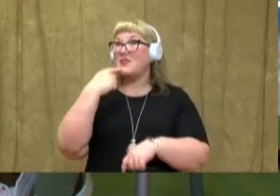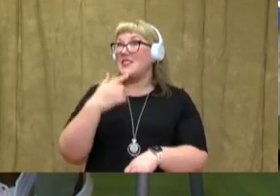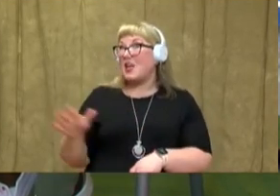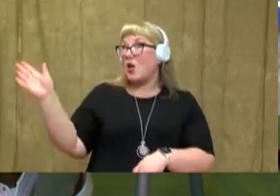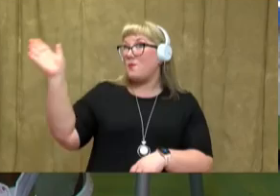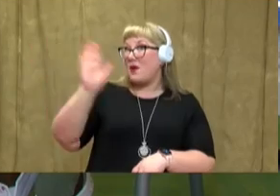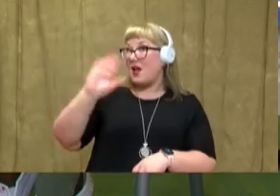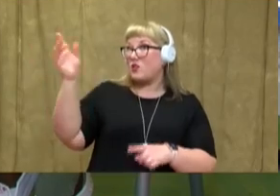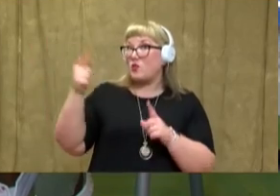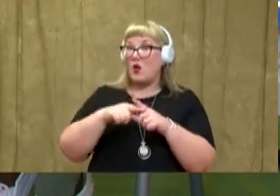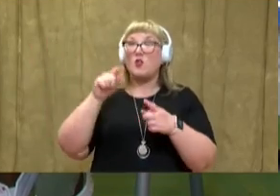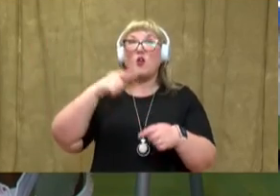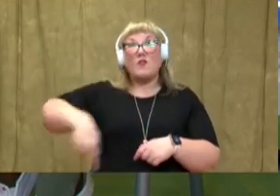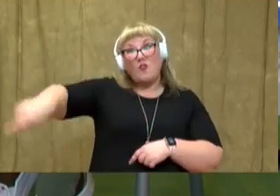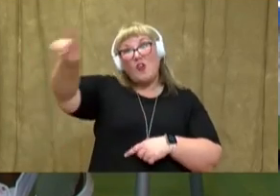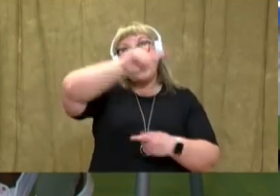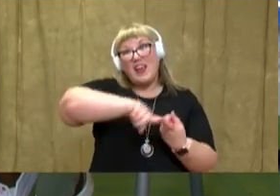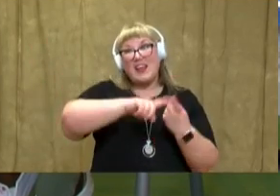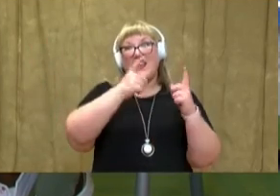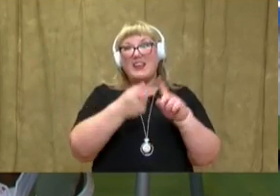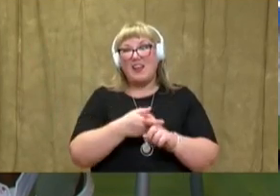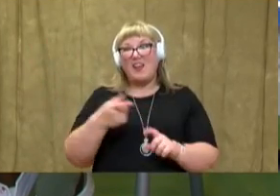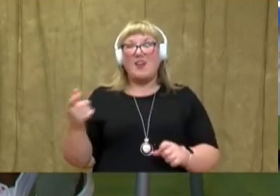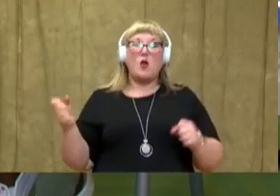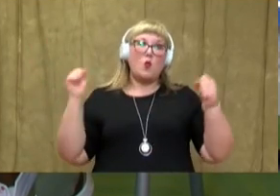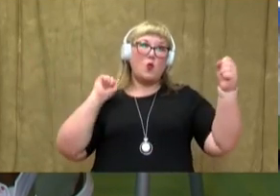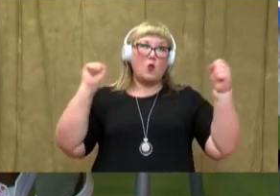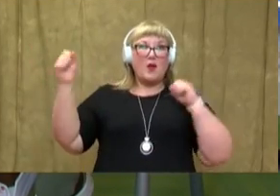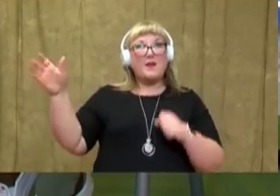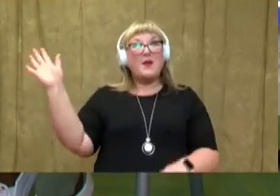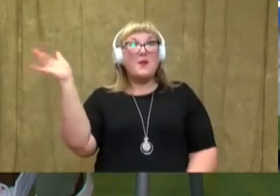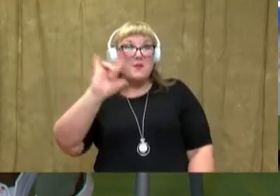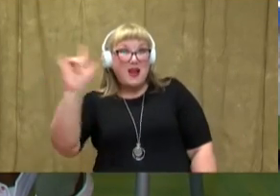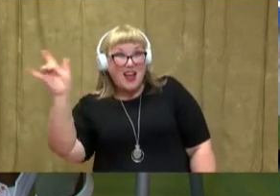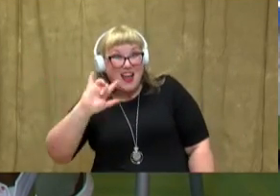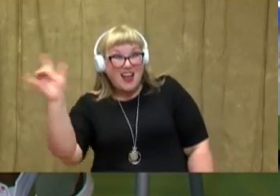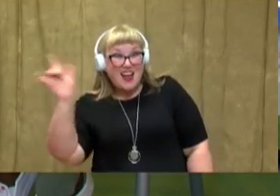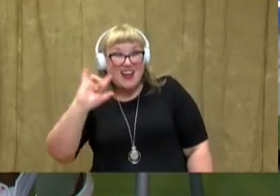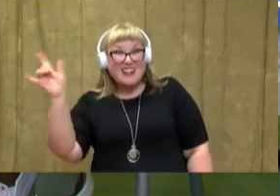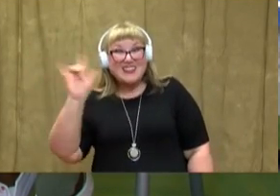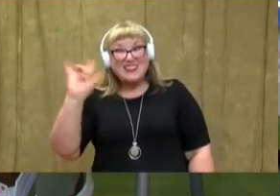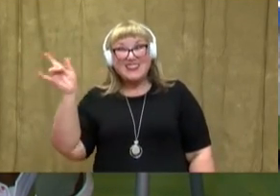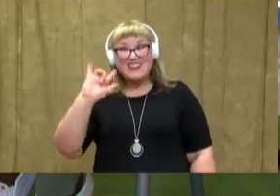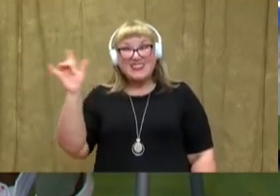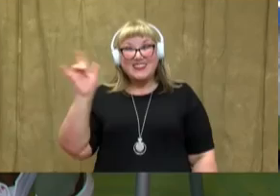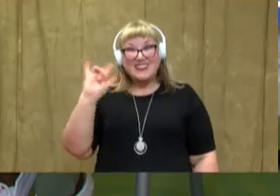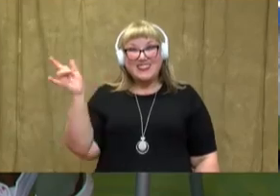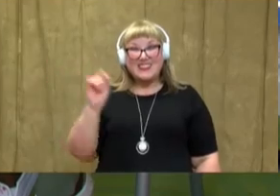time to say goodbye to all our friends. Yeehaw! Goodbye, friends. Goodbye.